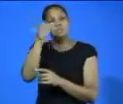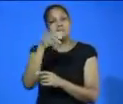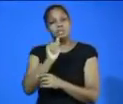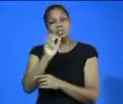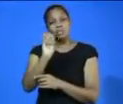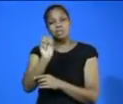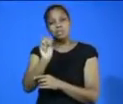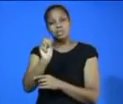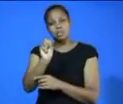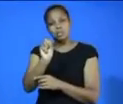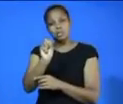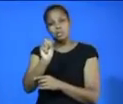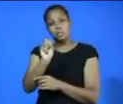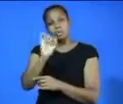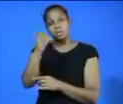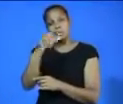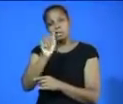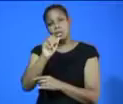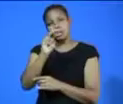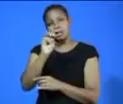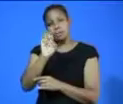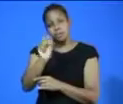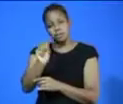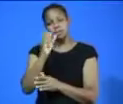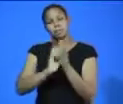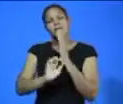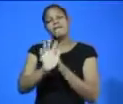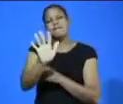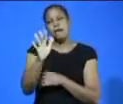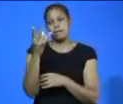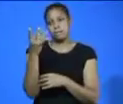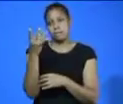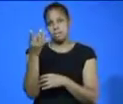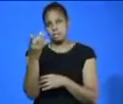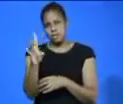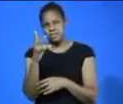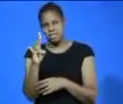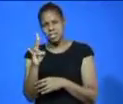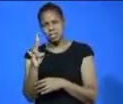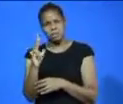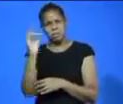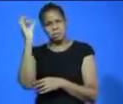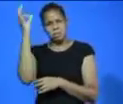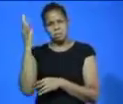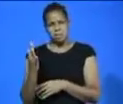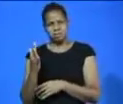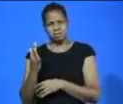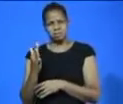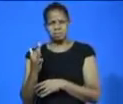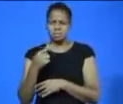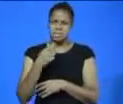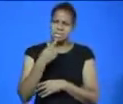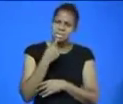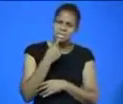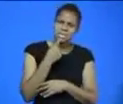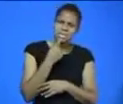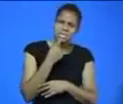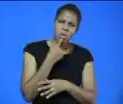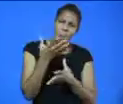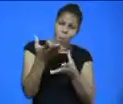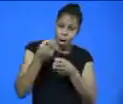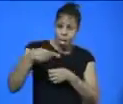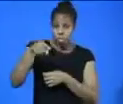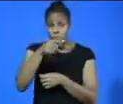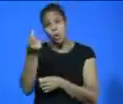5:17. The preacher is shaping the sermon in the sense that you ought to understand there